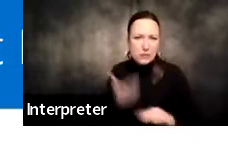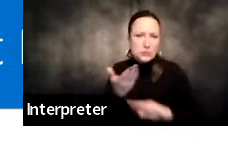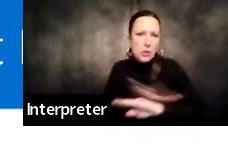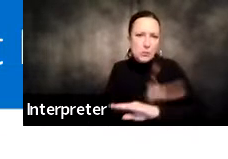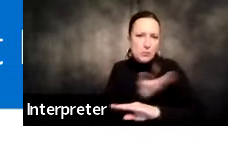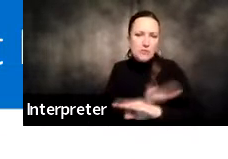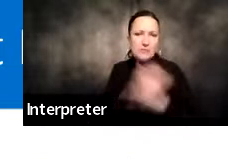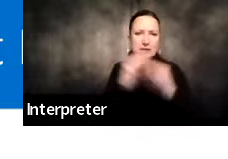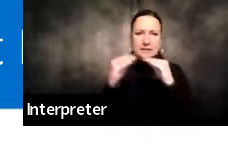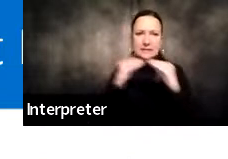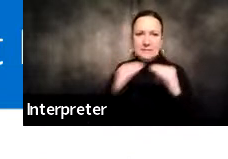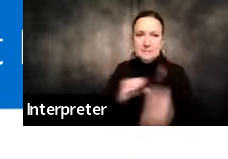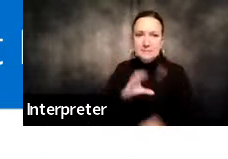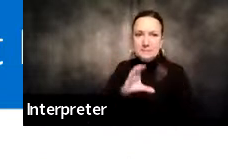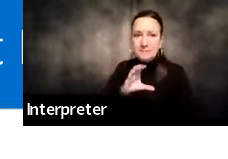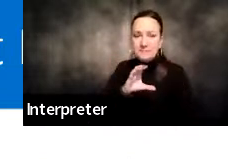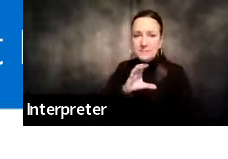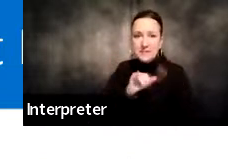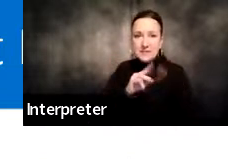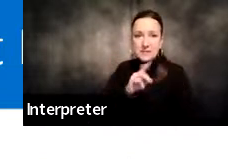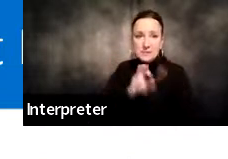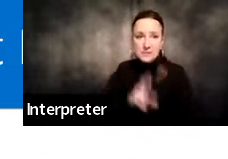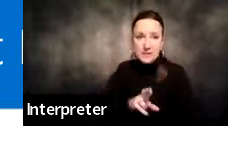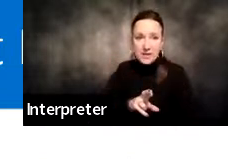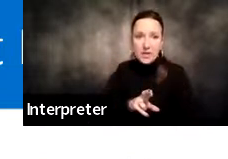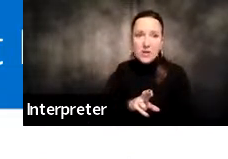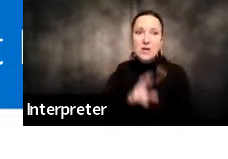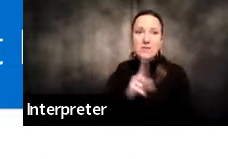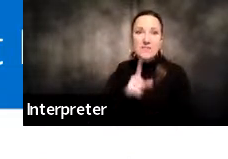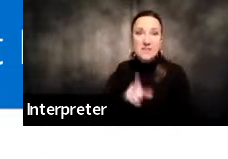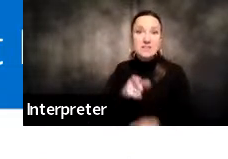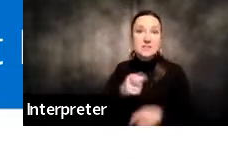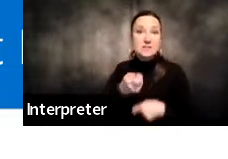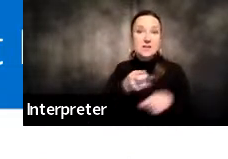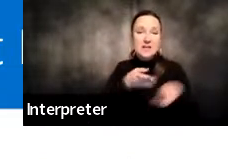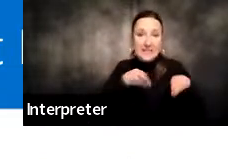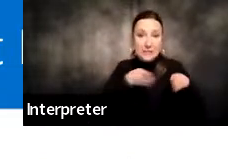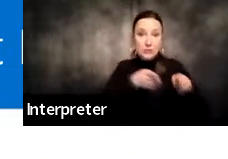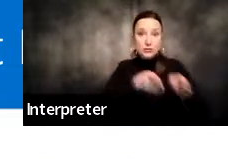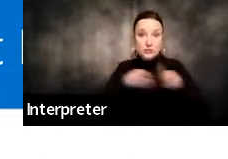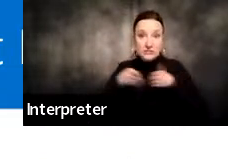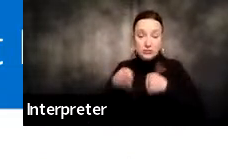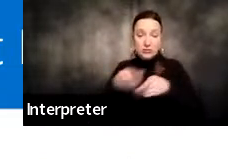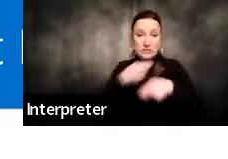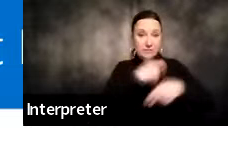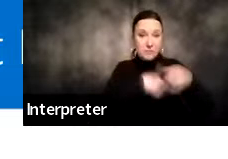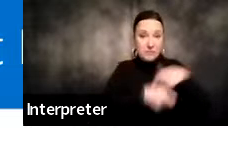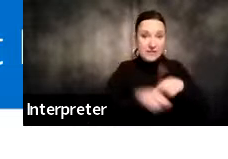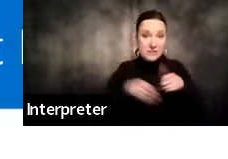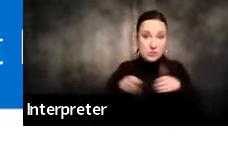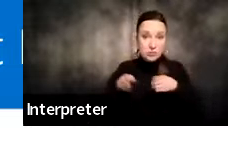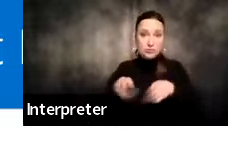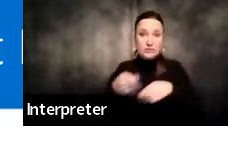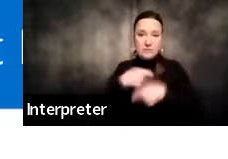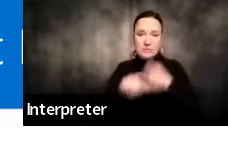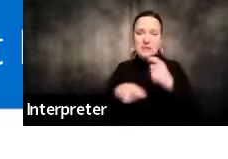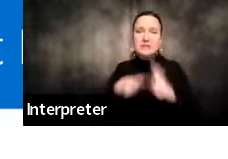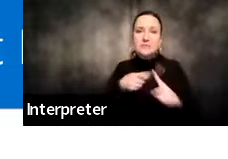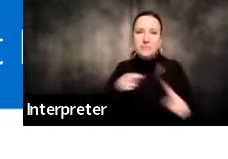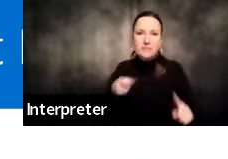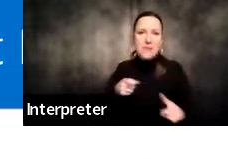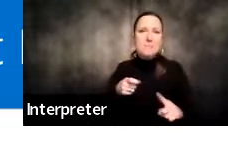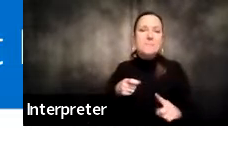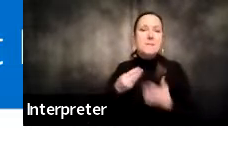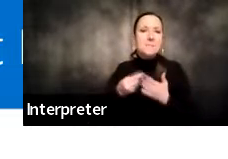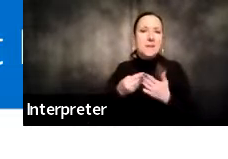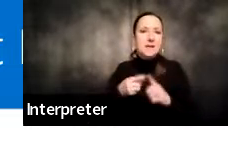with CYPR, we're able to do this buy block replacement because we have money from the district to do that.